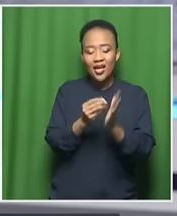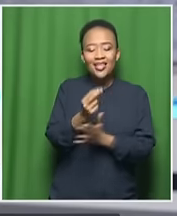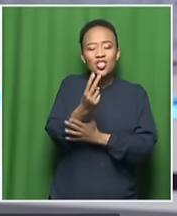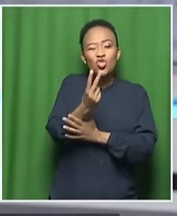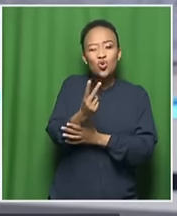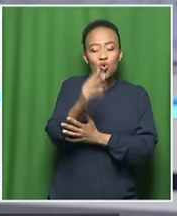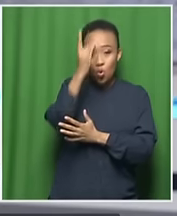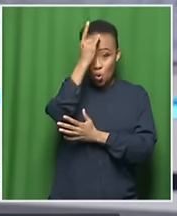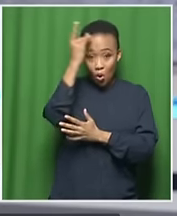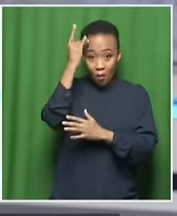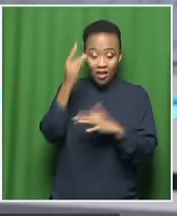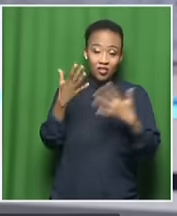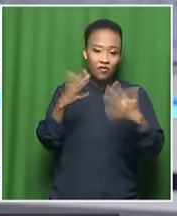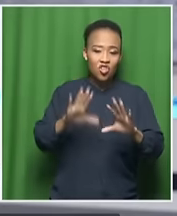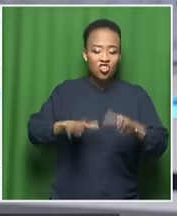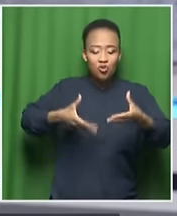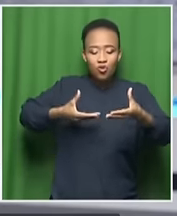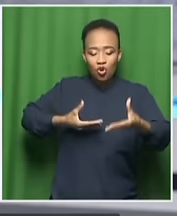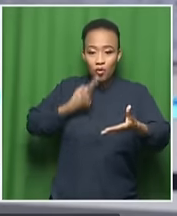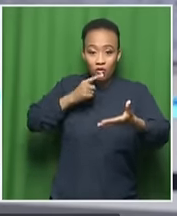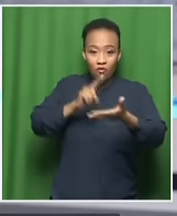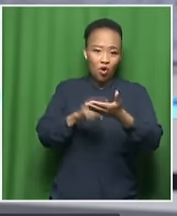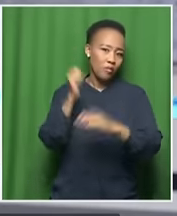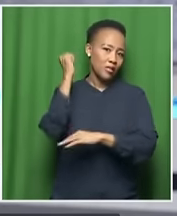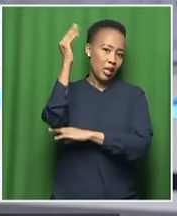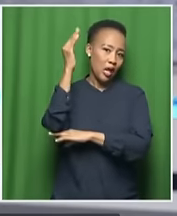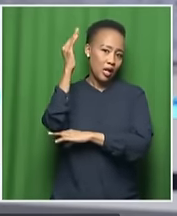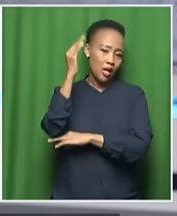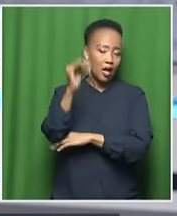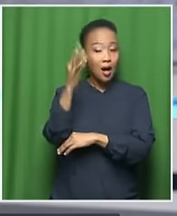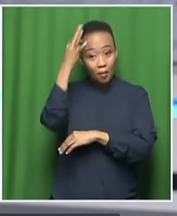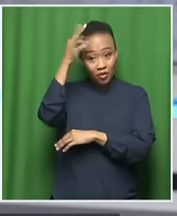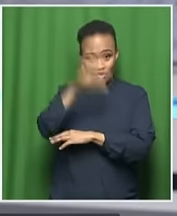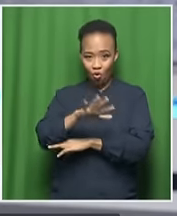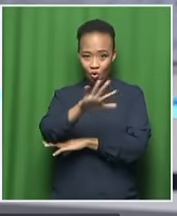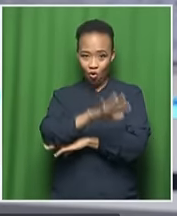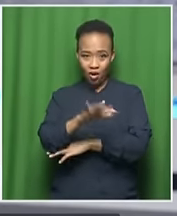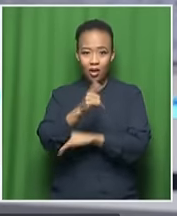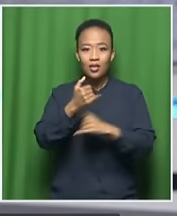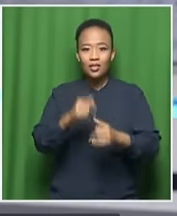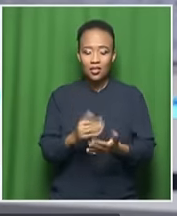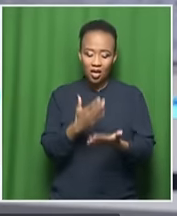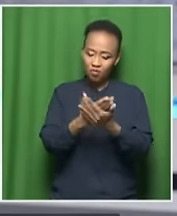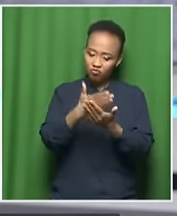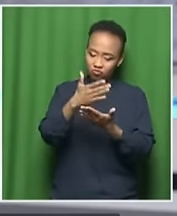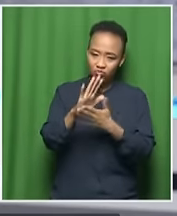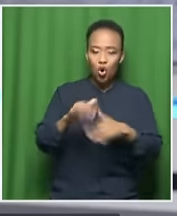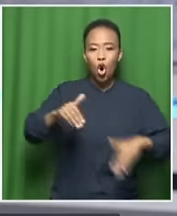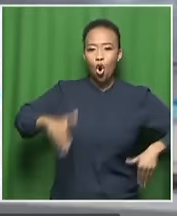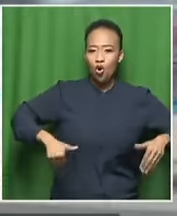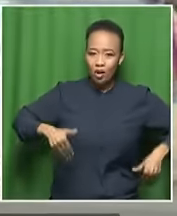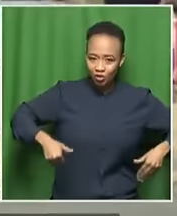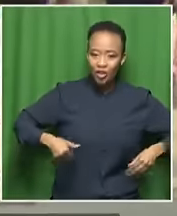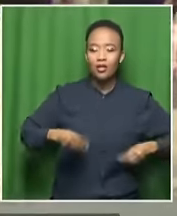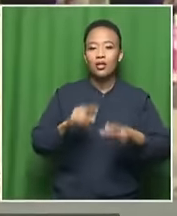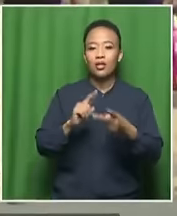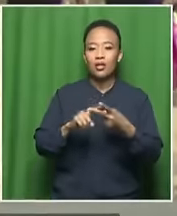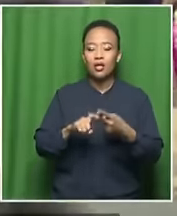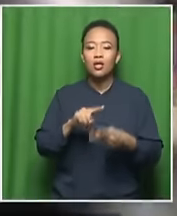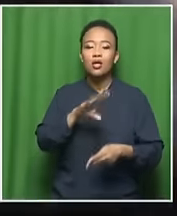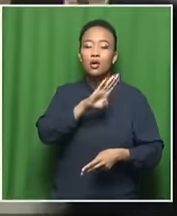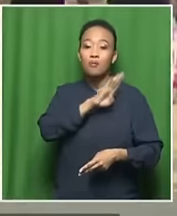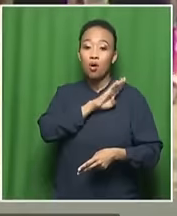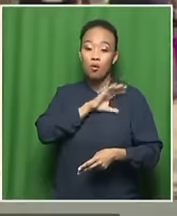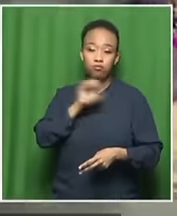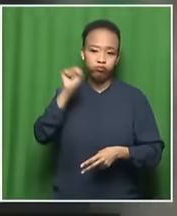in Centurion in Pretoria, the party promised to eradicate corruption, do away with cadre deployment and affirmative action, also to